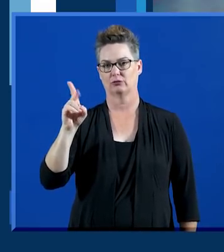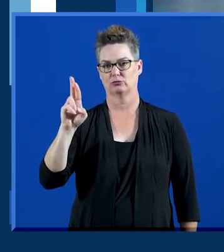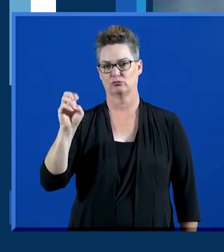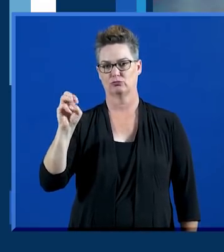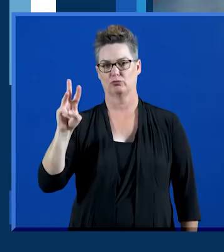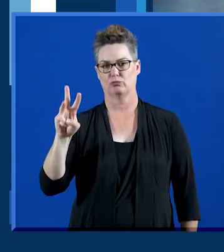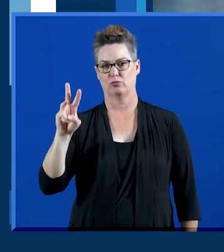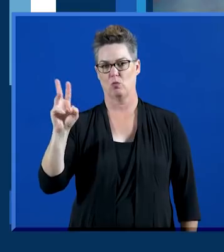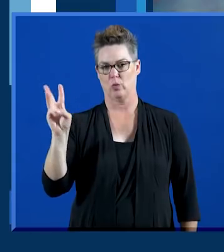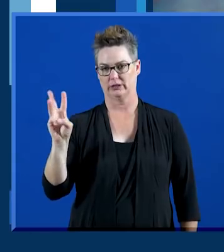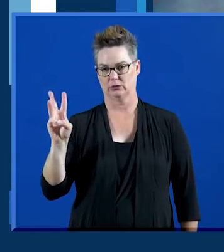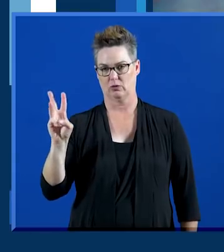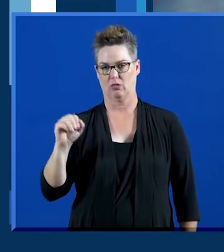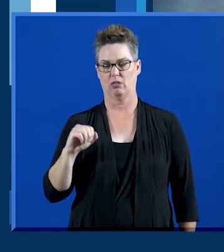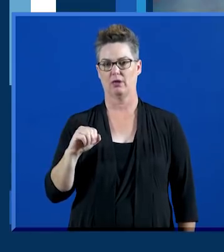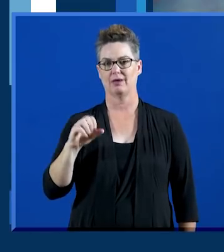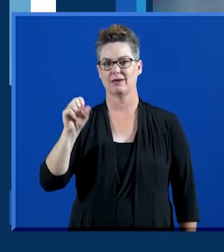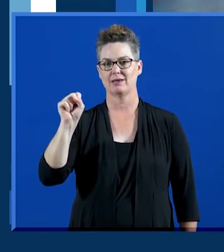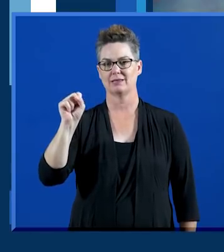Andrew Wenzel.